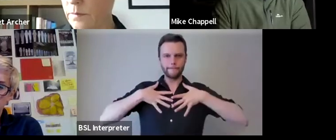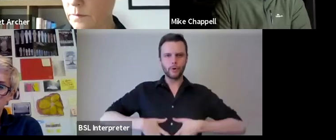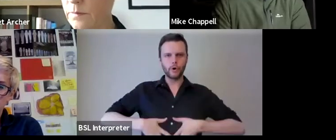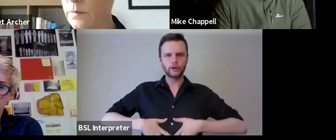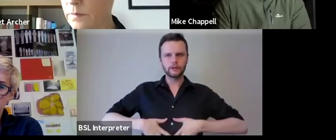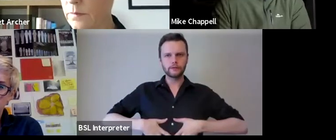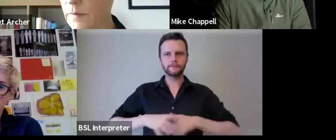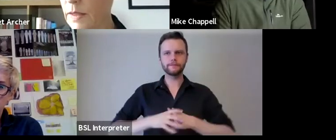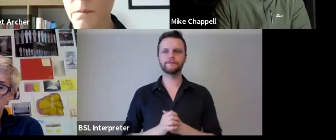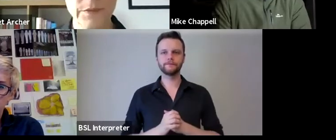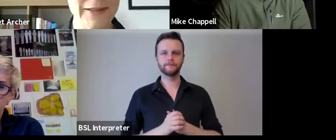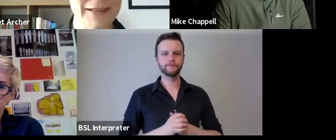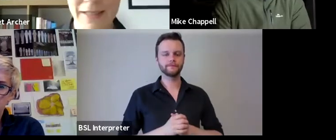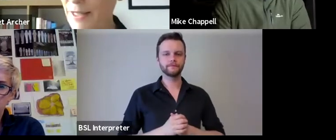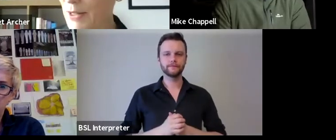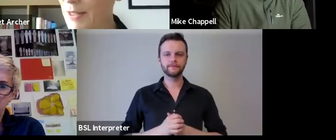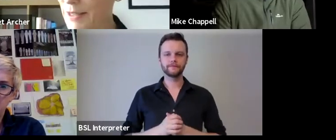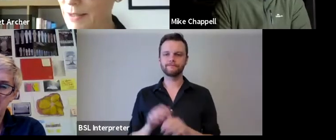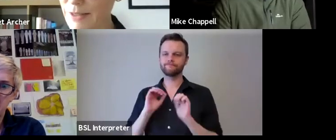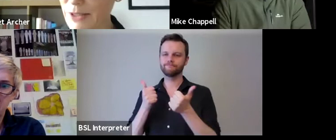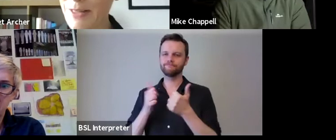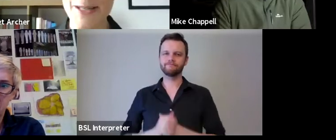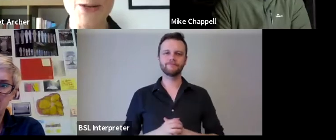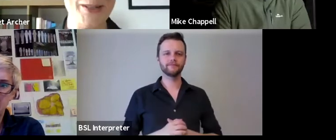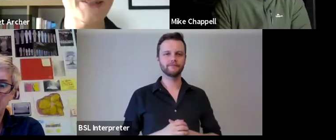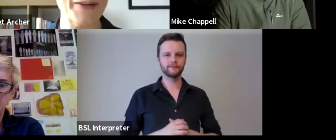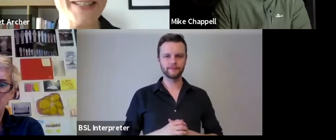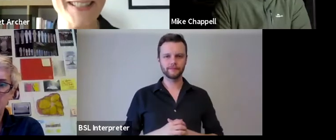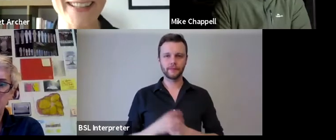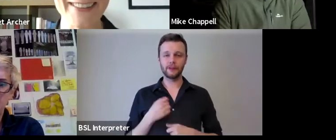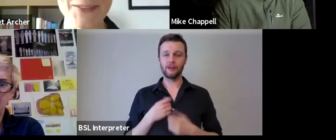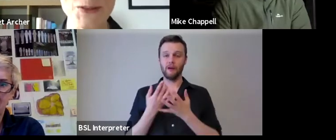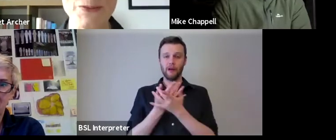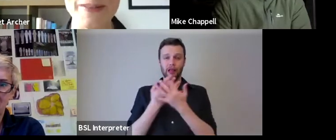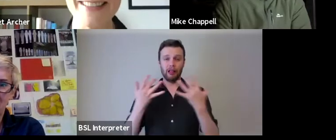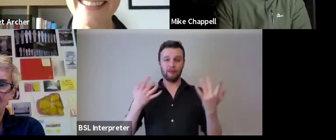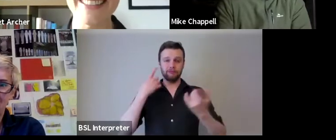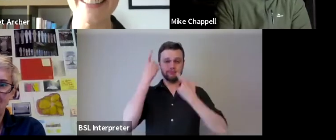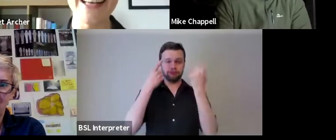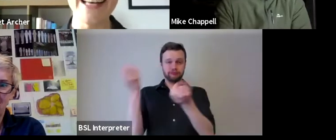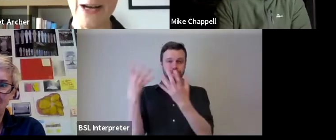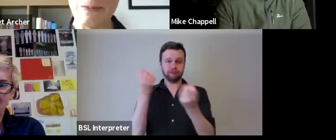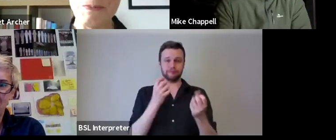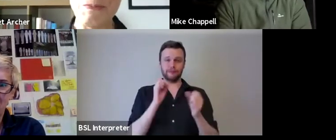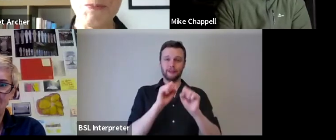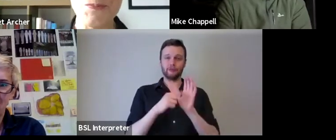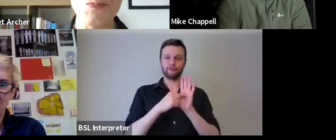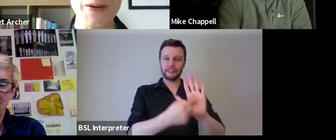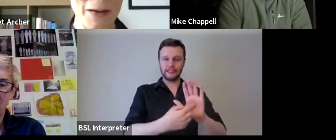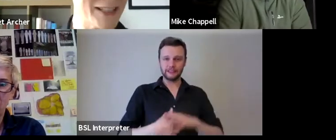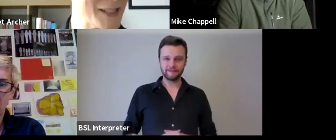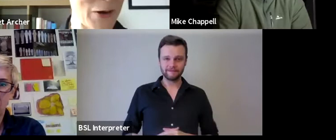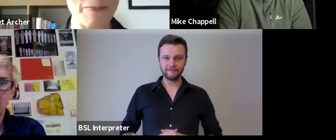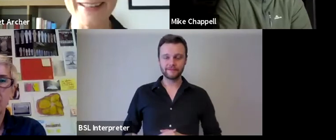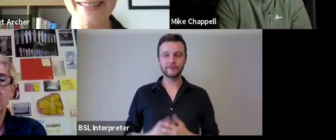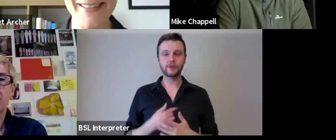Anthropocene. Brilliant. So there's a lot to process there in all of your presentations. But